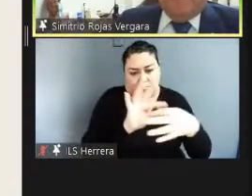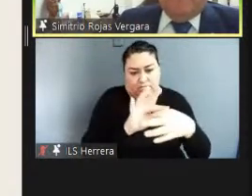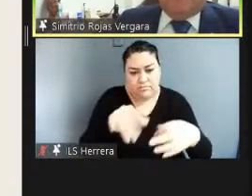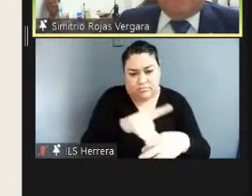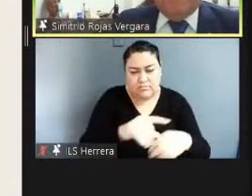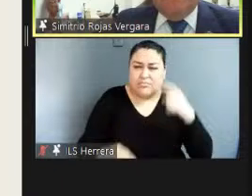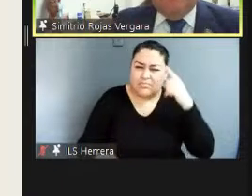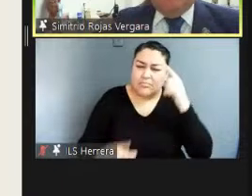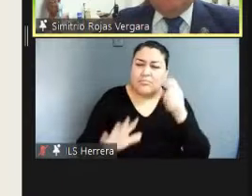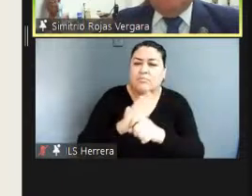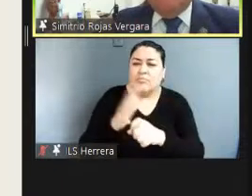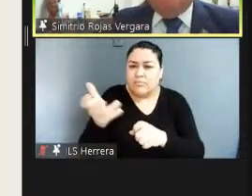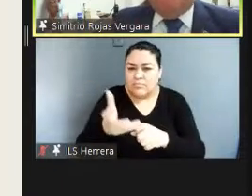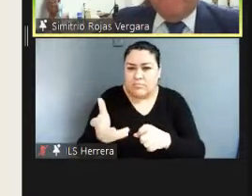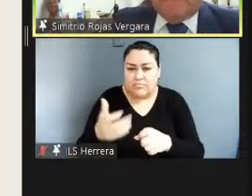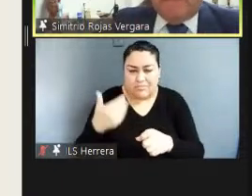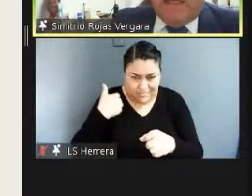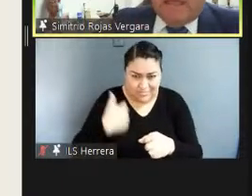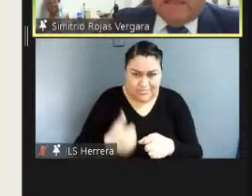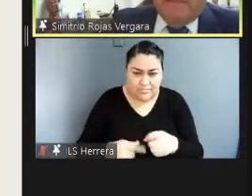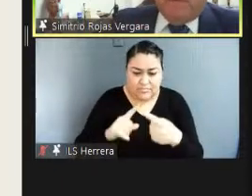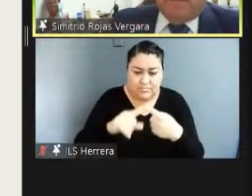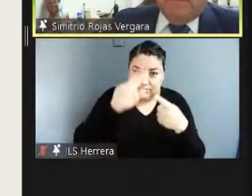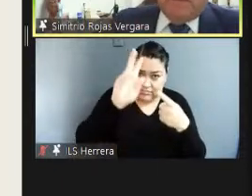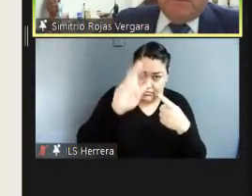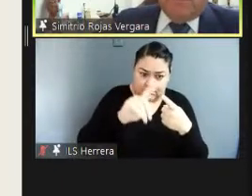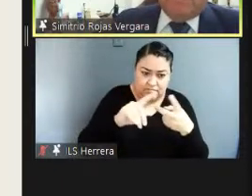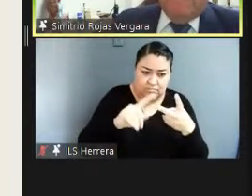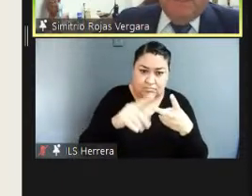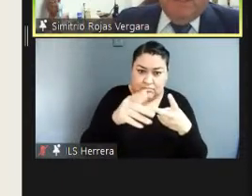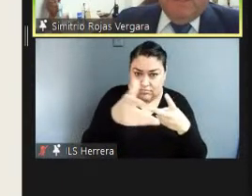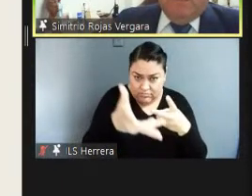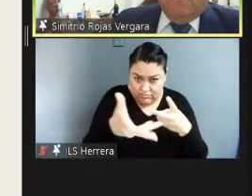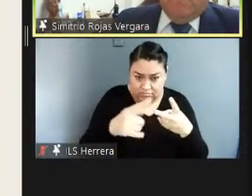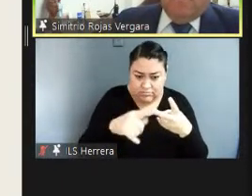them how the activities need to be carried out and what is expected.